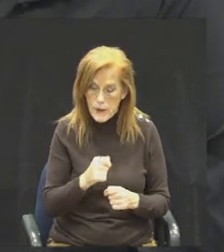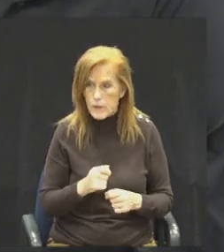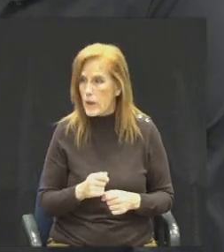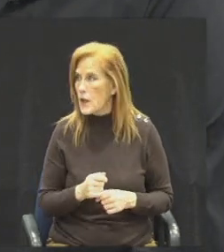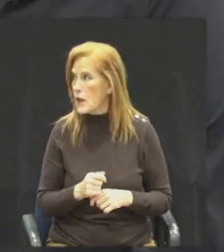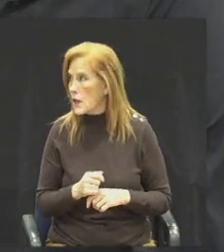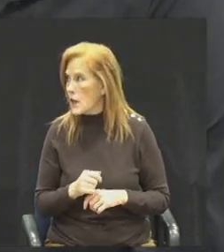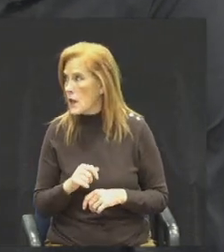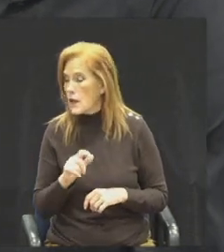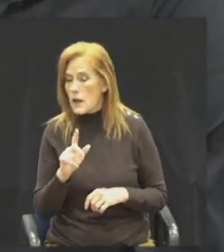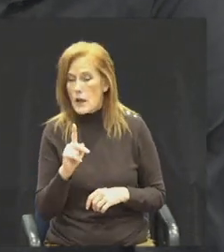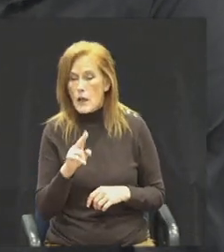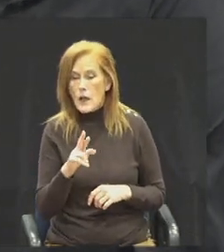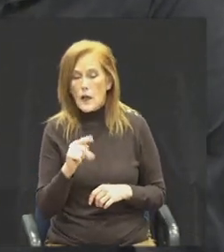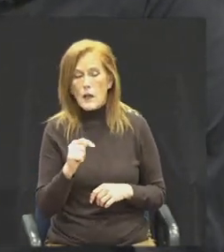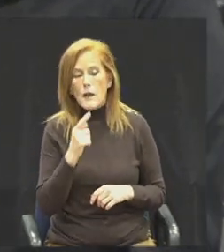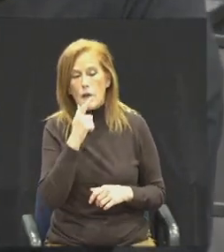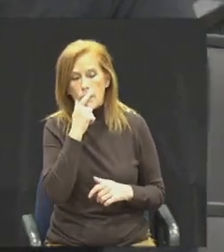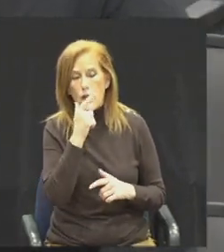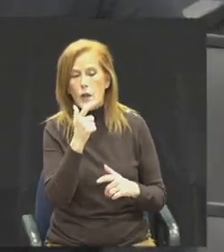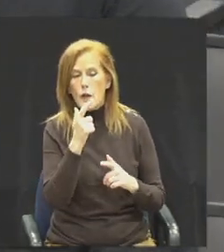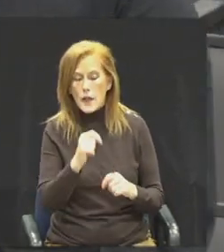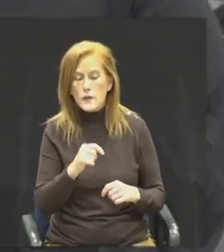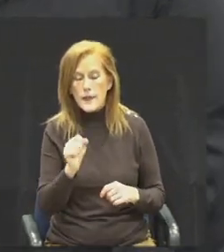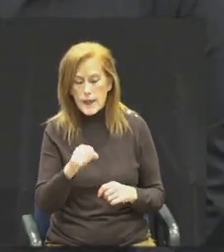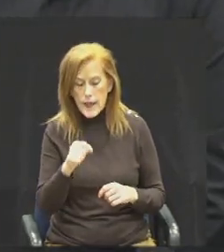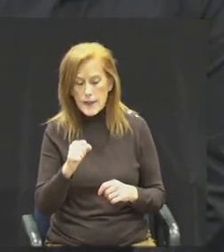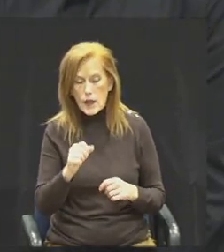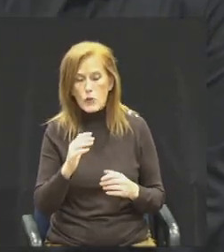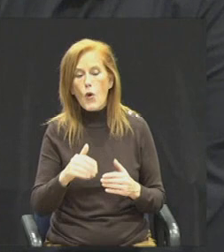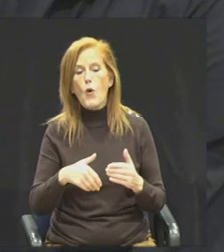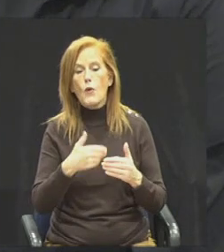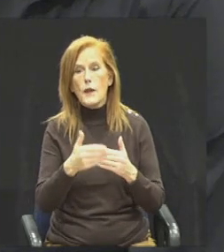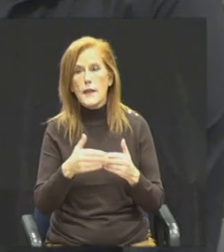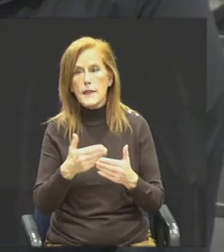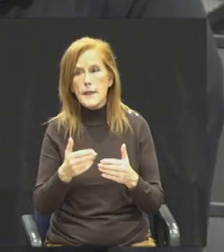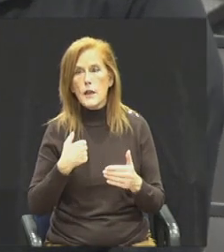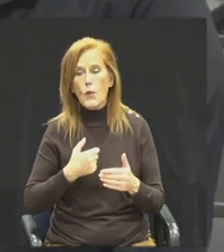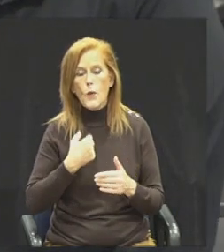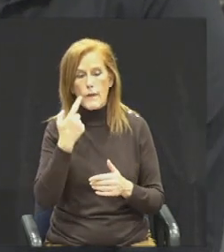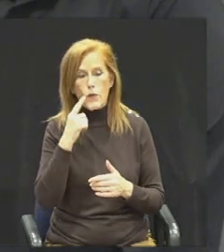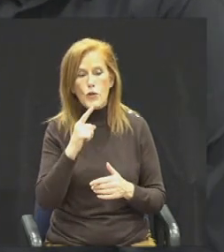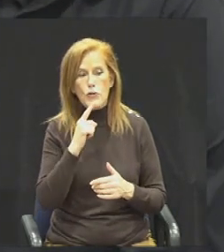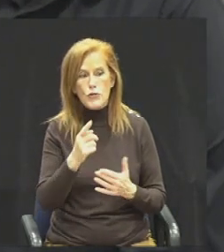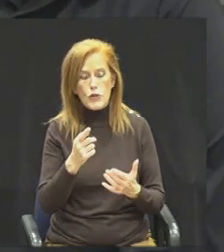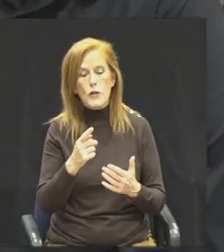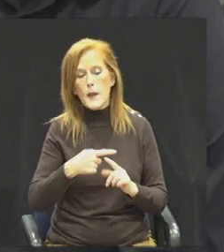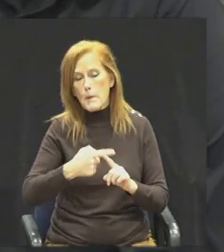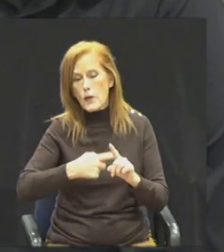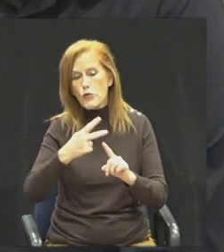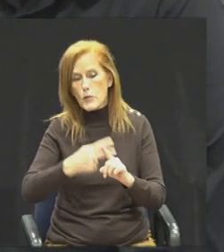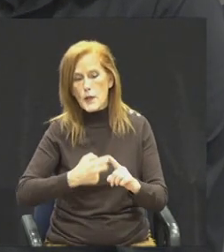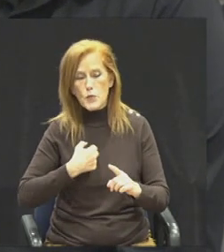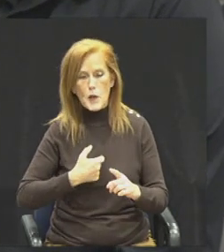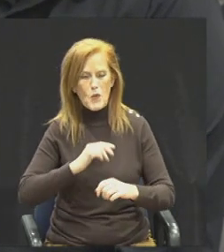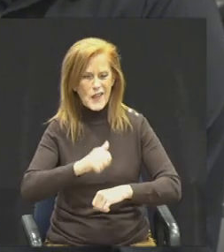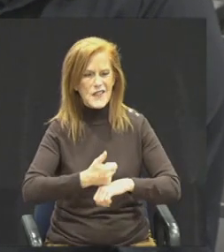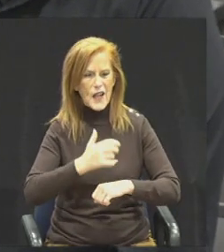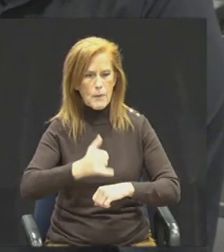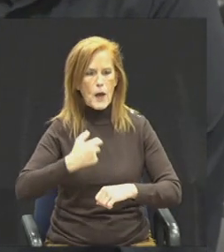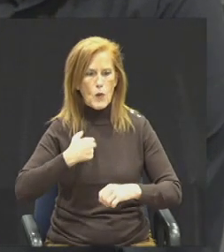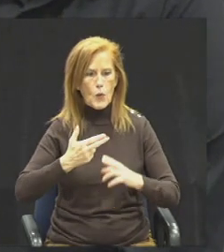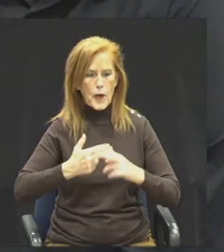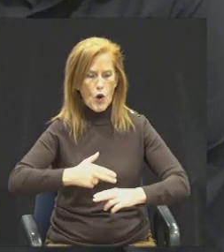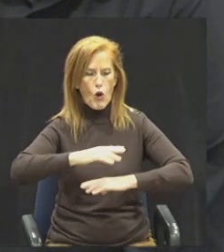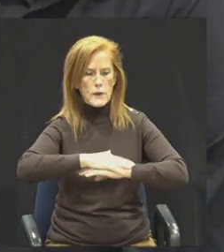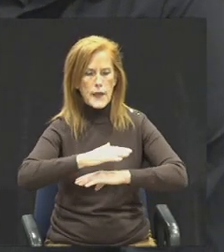next, where we're getting at with this is we'd like to have a tabletop within the next couple months and